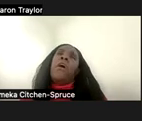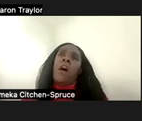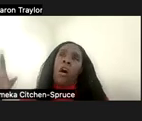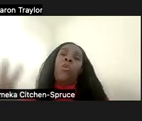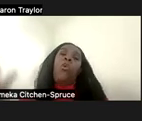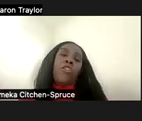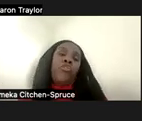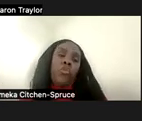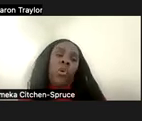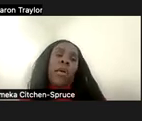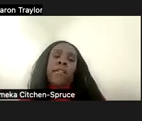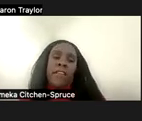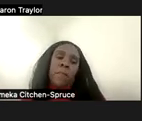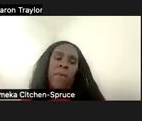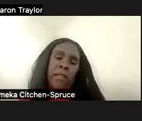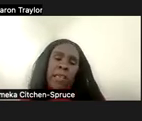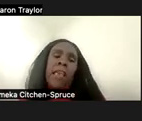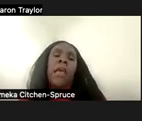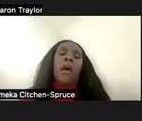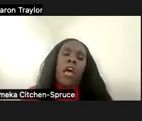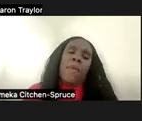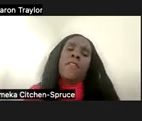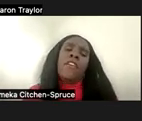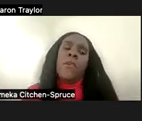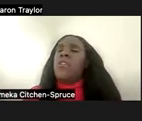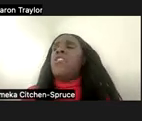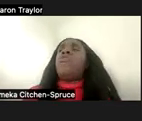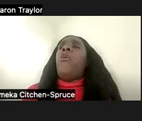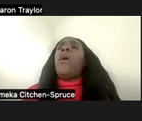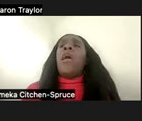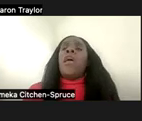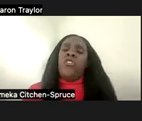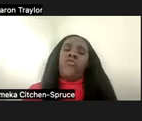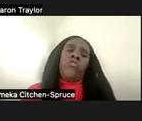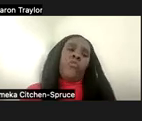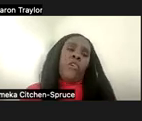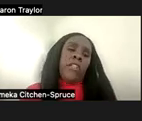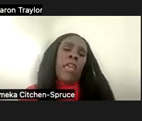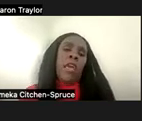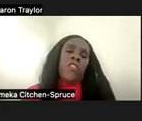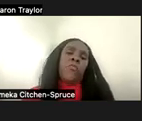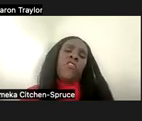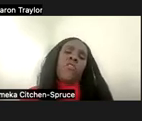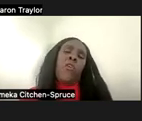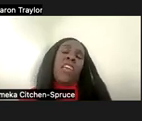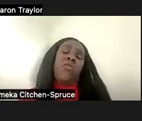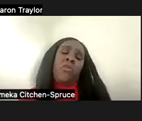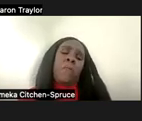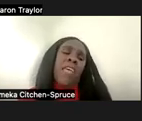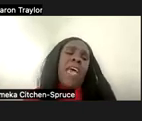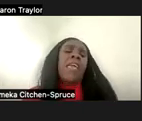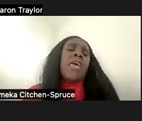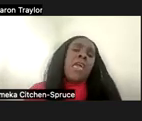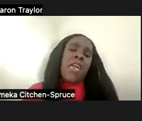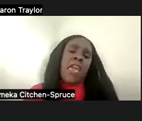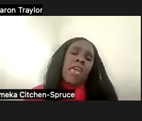silos according to disability in the community. So it's just really this principle,